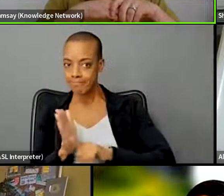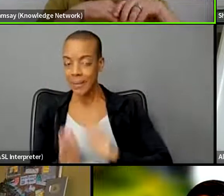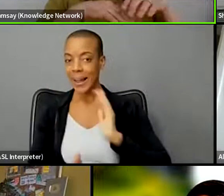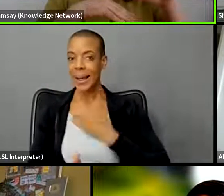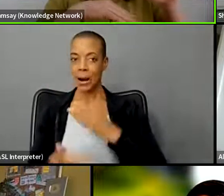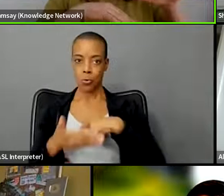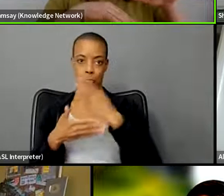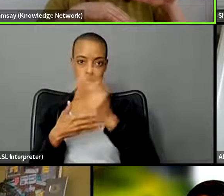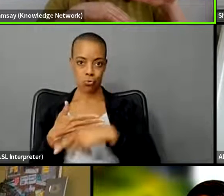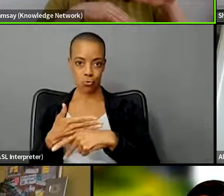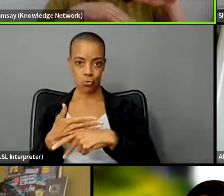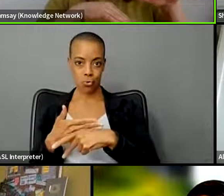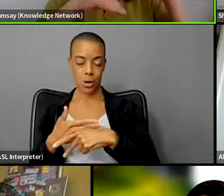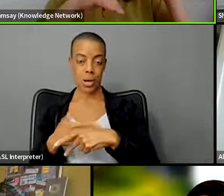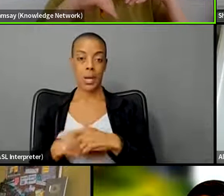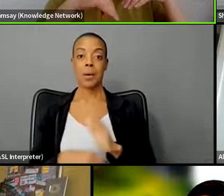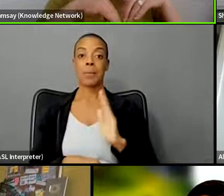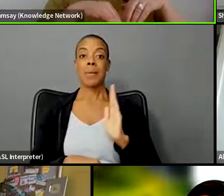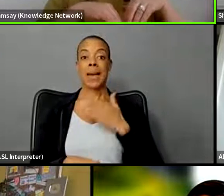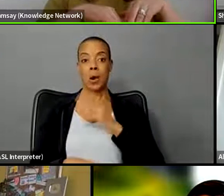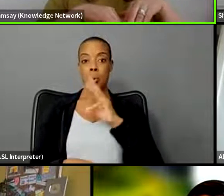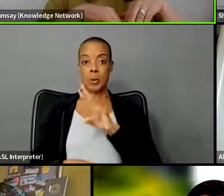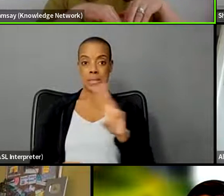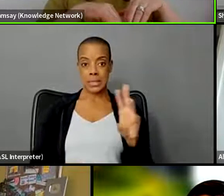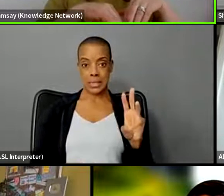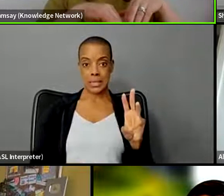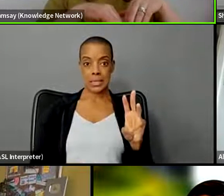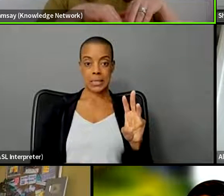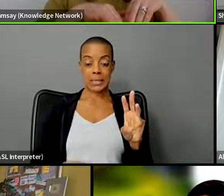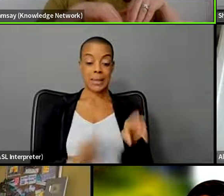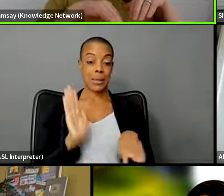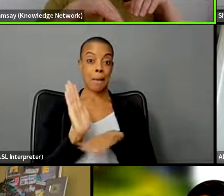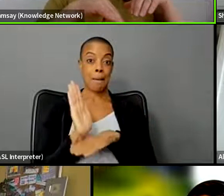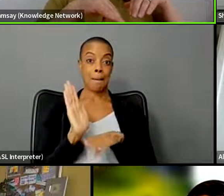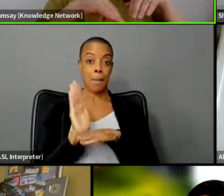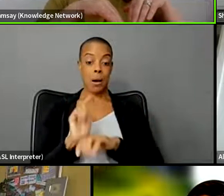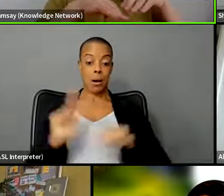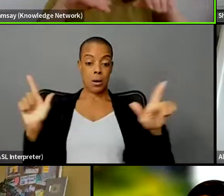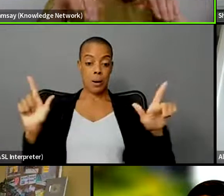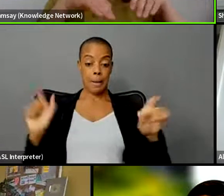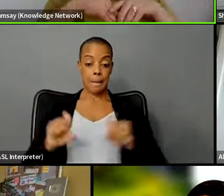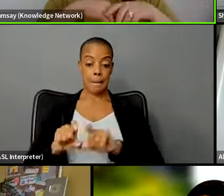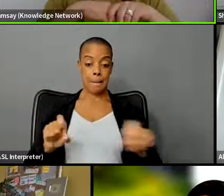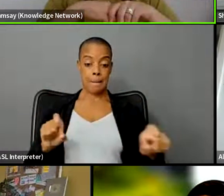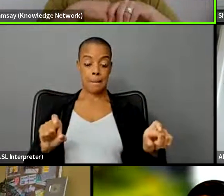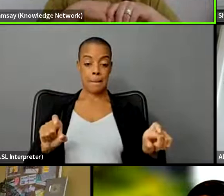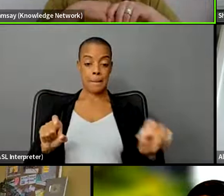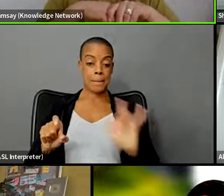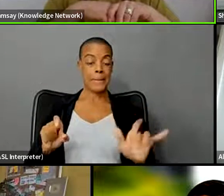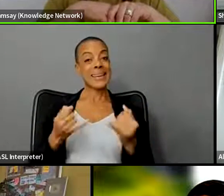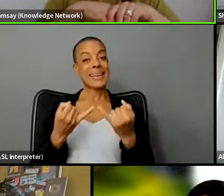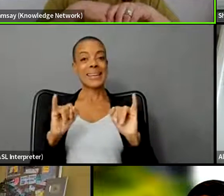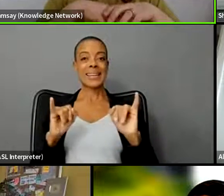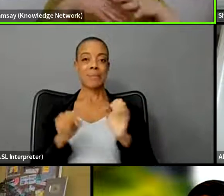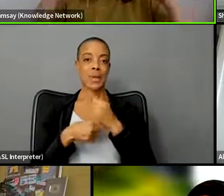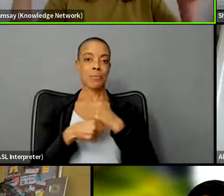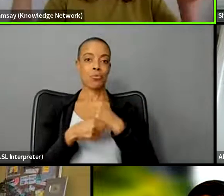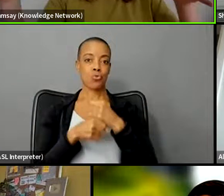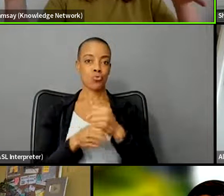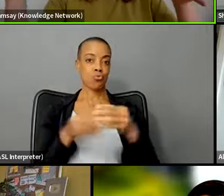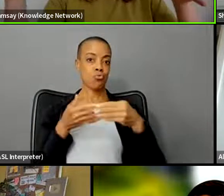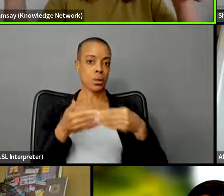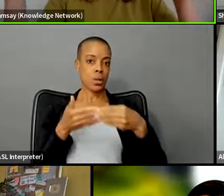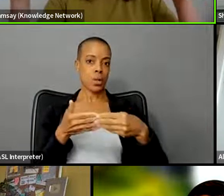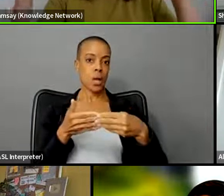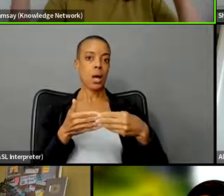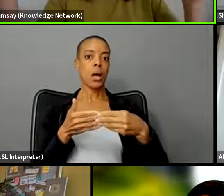find our guidelines if you go to the website at the bottom of the page, click the independent producer guidelines, and that's